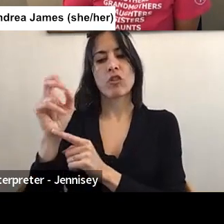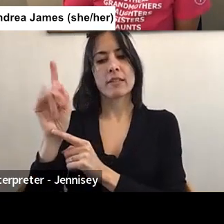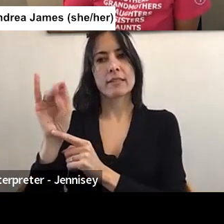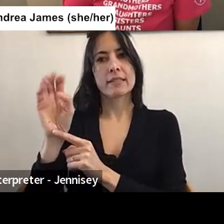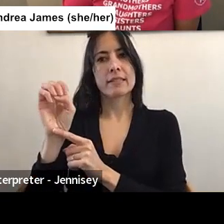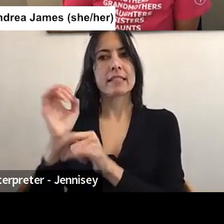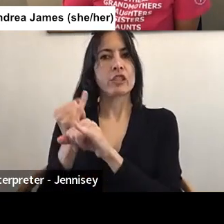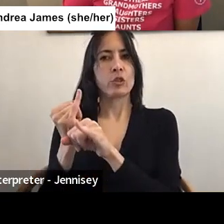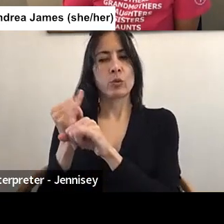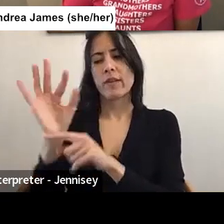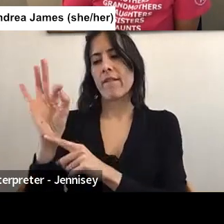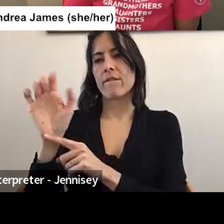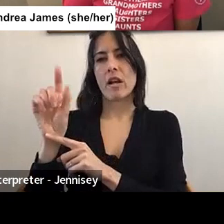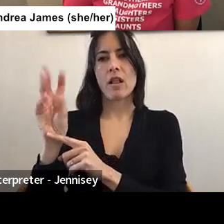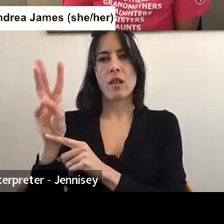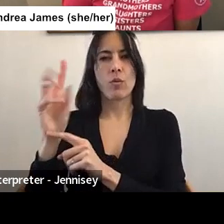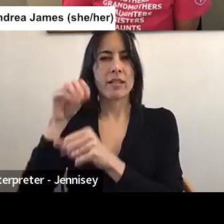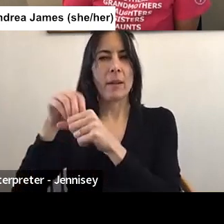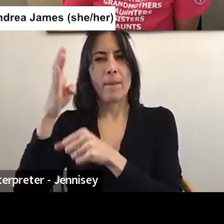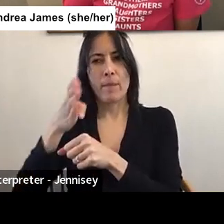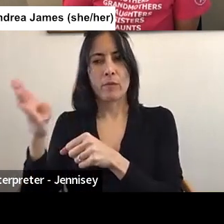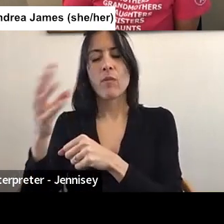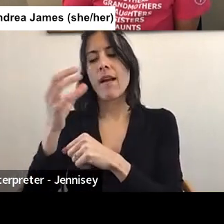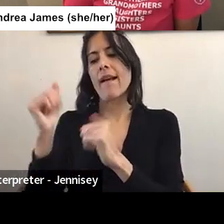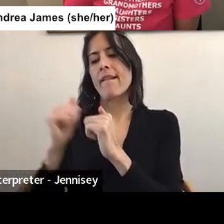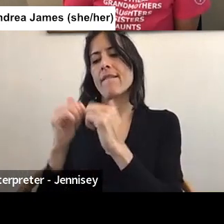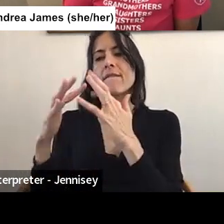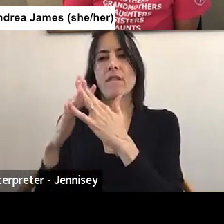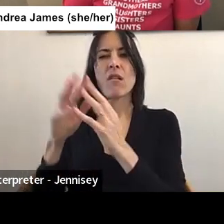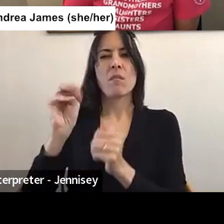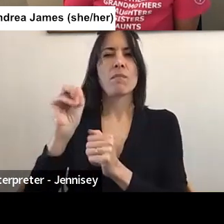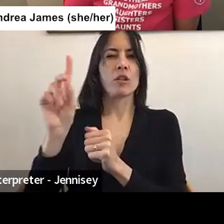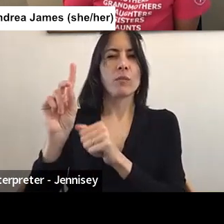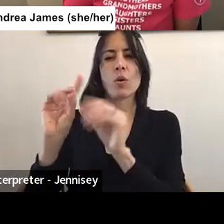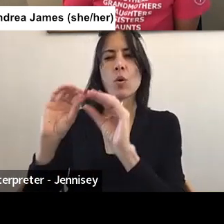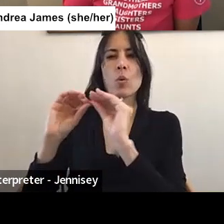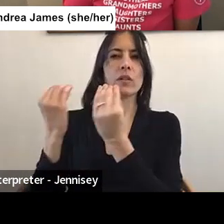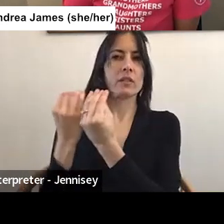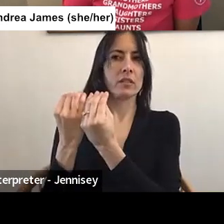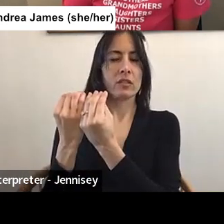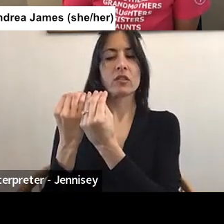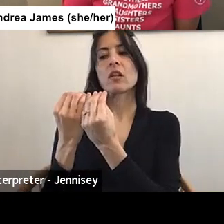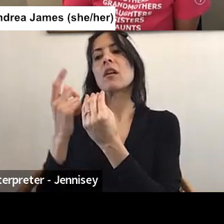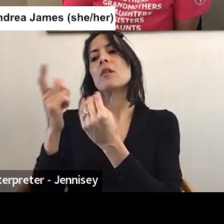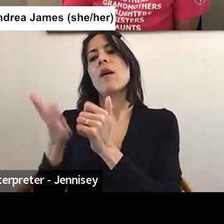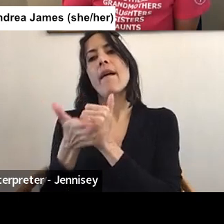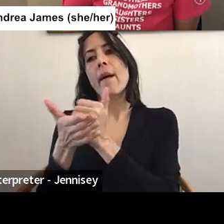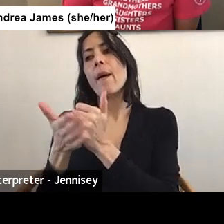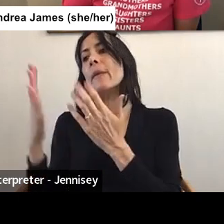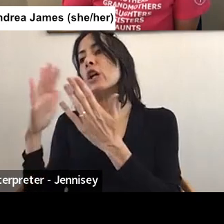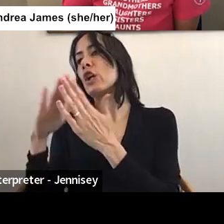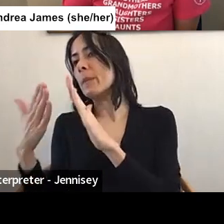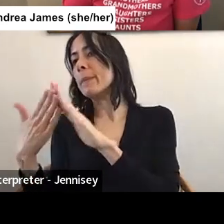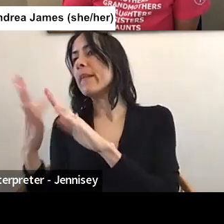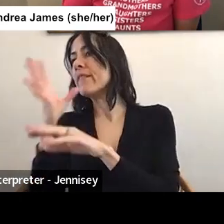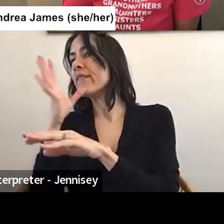co-founder of the Maryland Food and Prison Abolition Project, a Baltimore-based organization that connects urban and small-scale